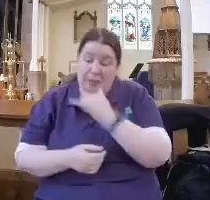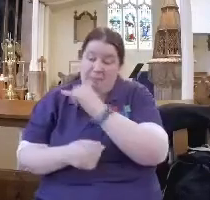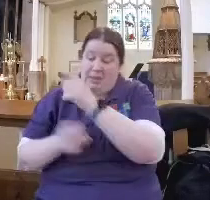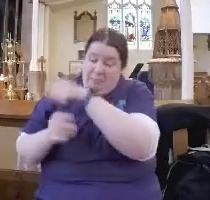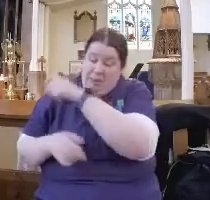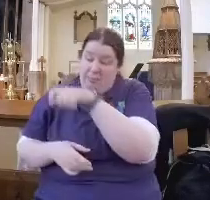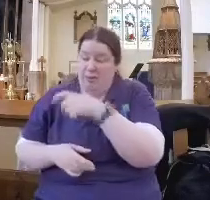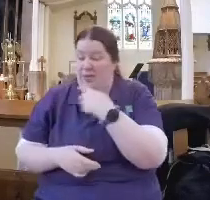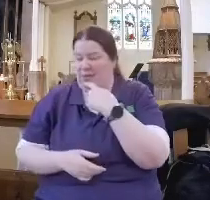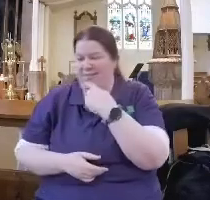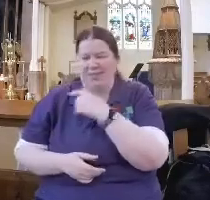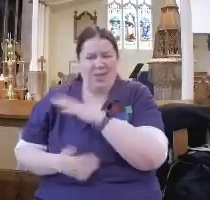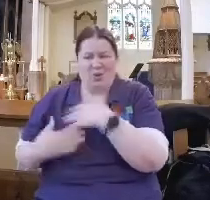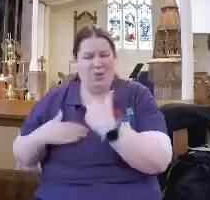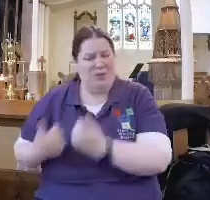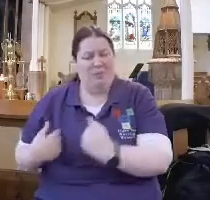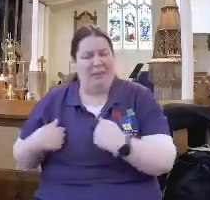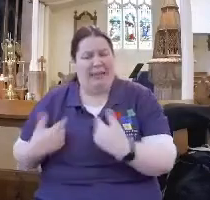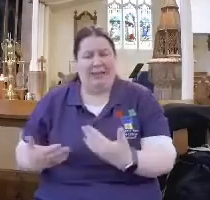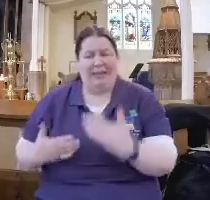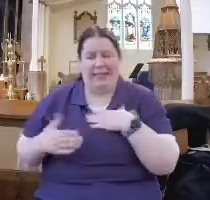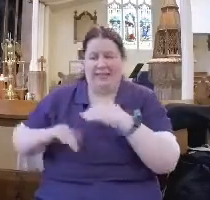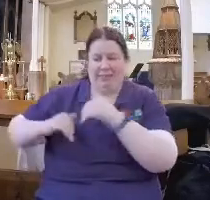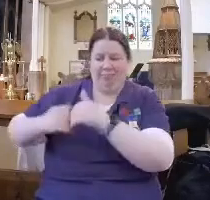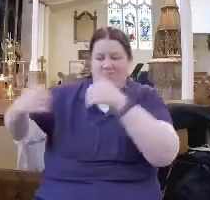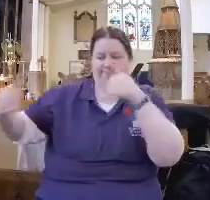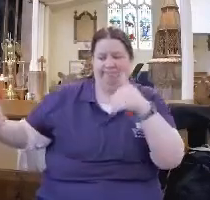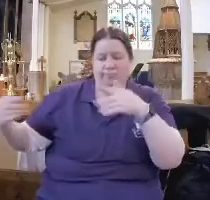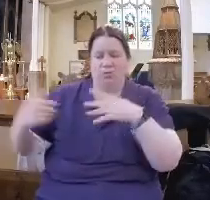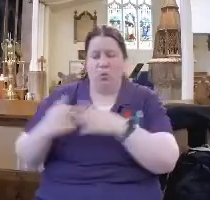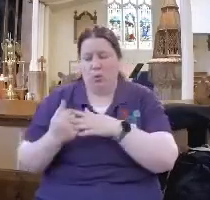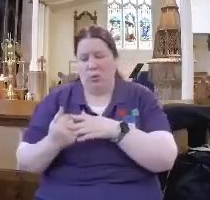behind. I've got to stop doing this action or that action.